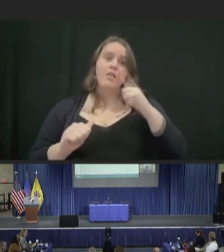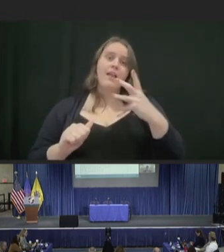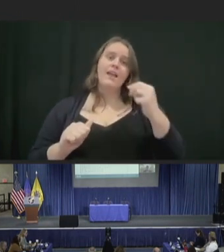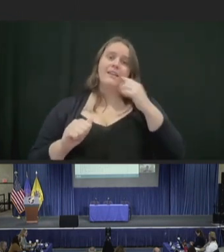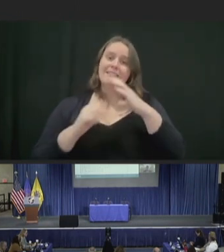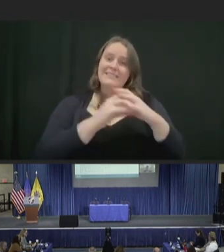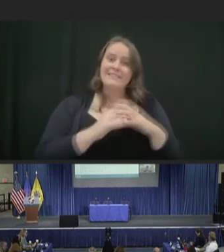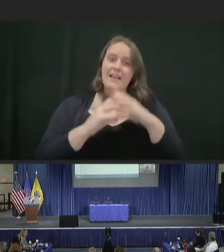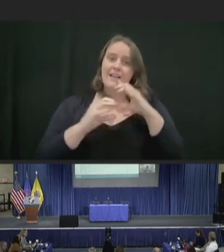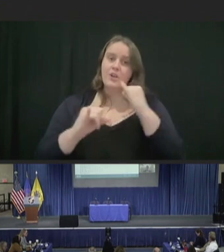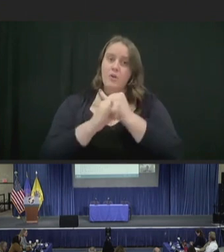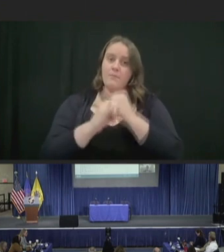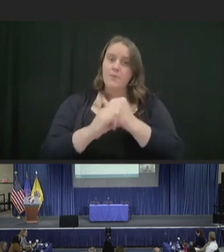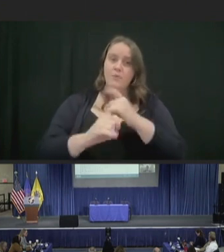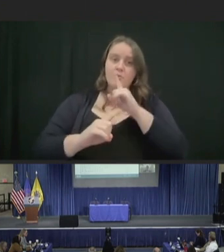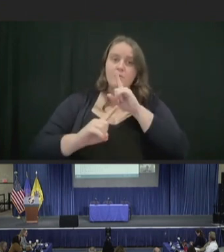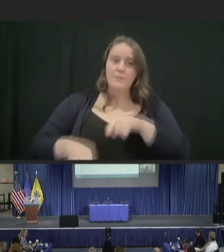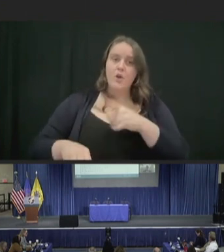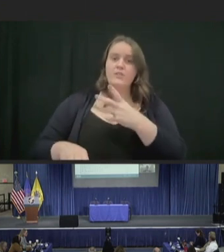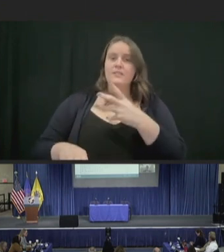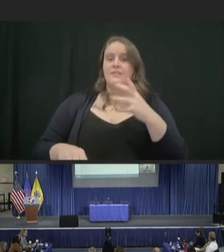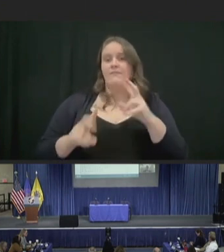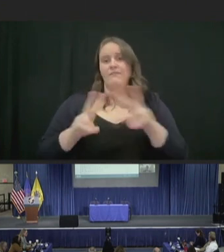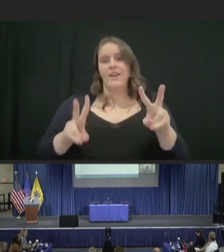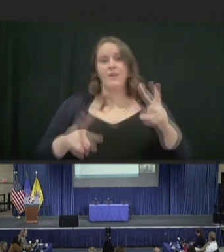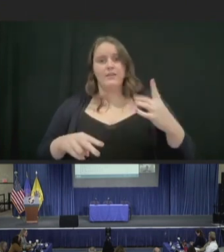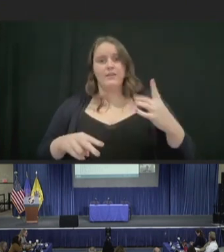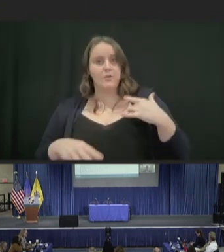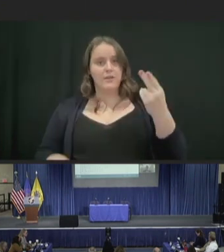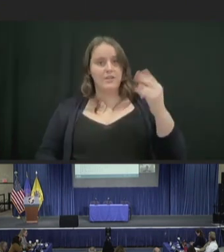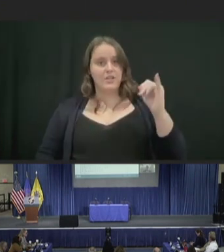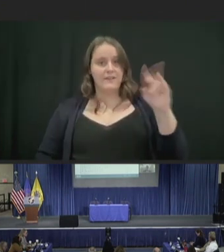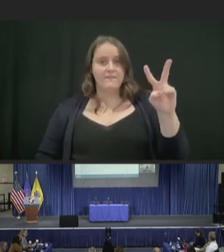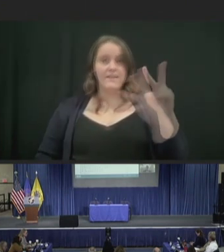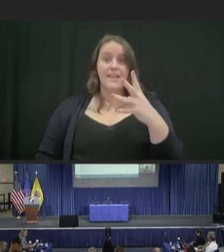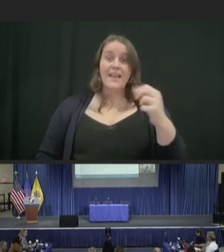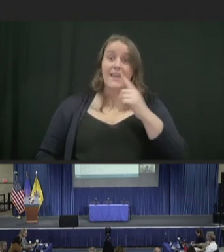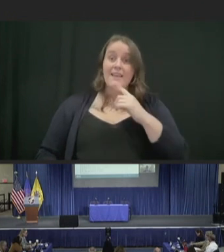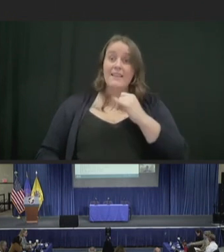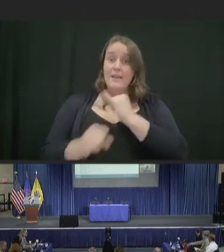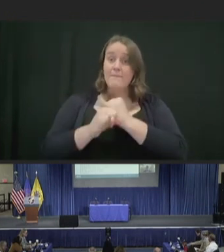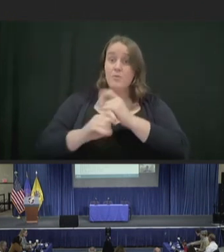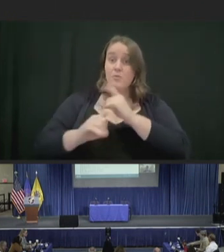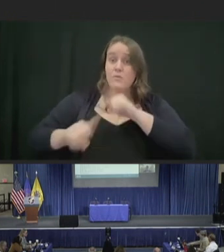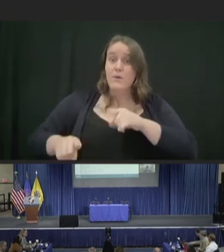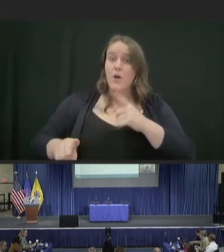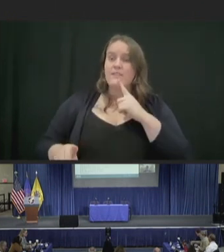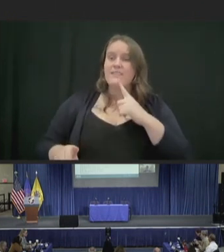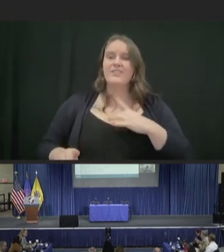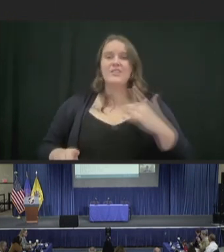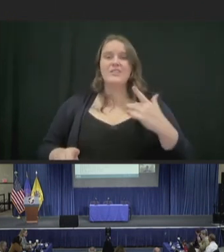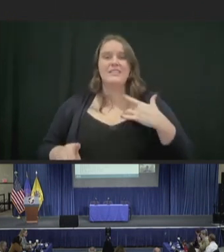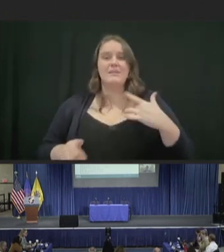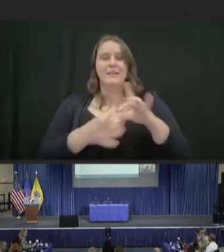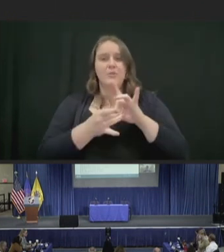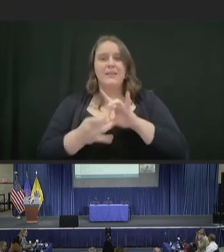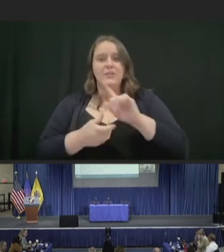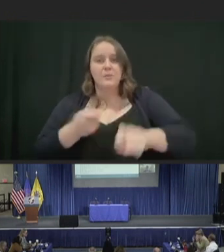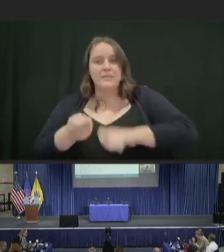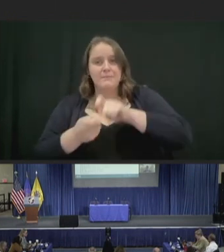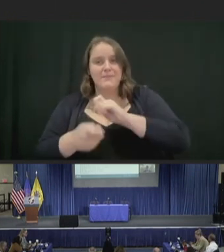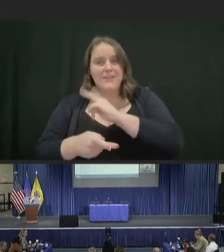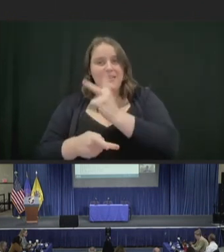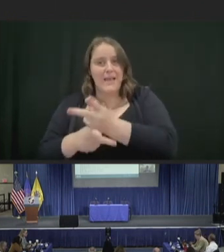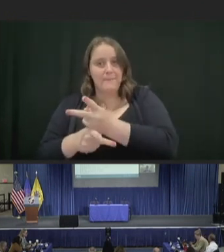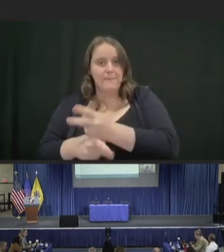of HIV. And these antibody responses that are elicited are typically type-specific. No method